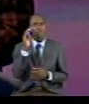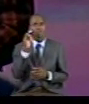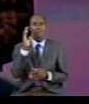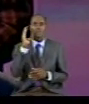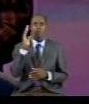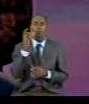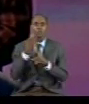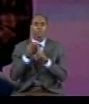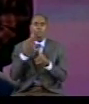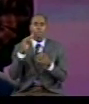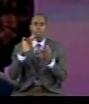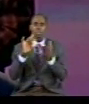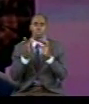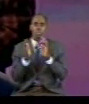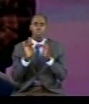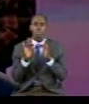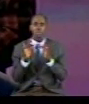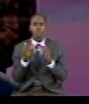if there are any.